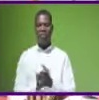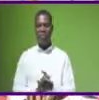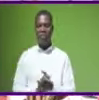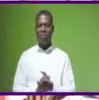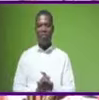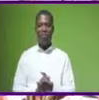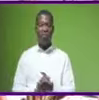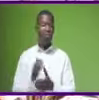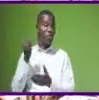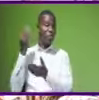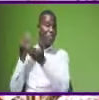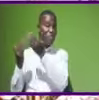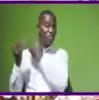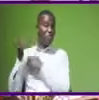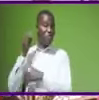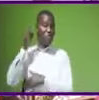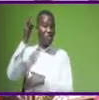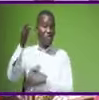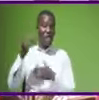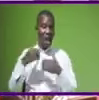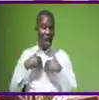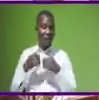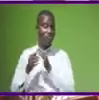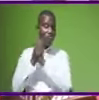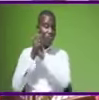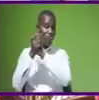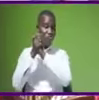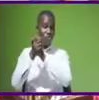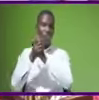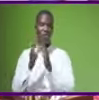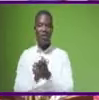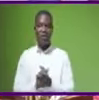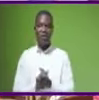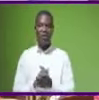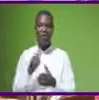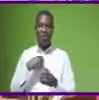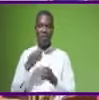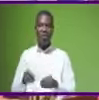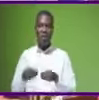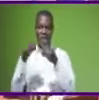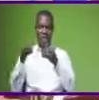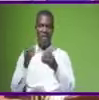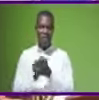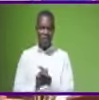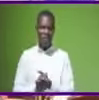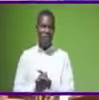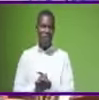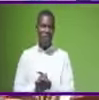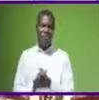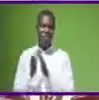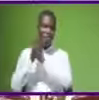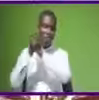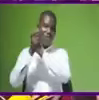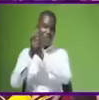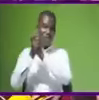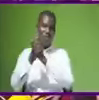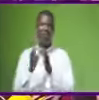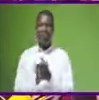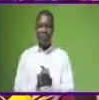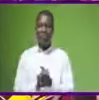one. Said Gamma be me one my basso bobia. One of the boys. On some can see a pa.